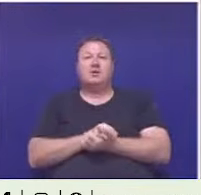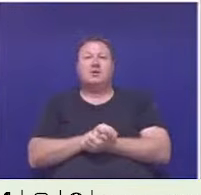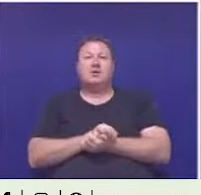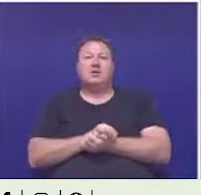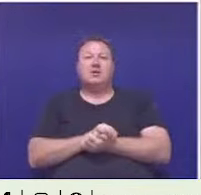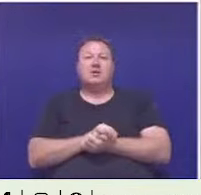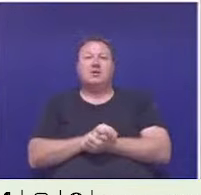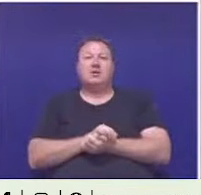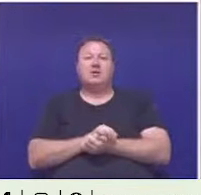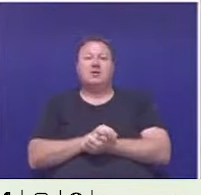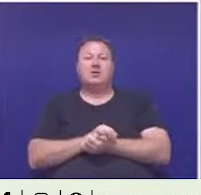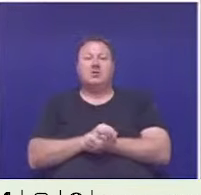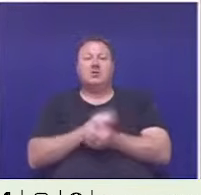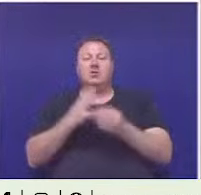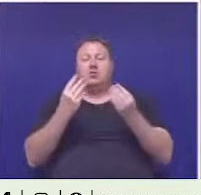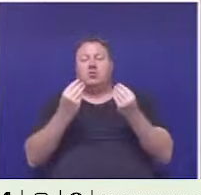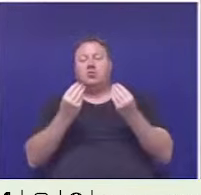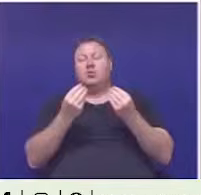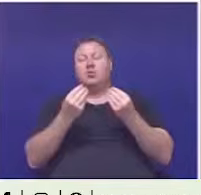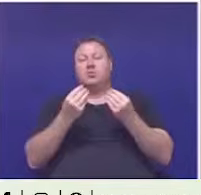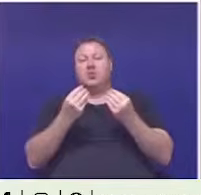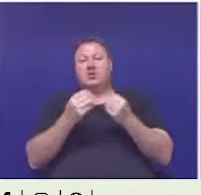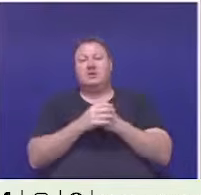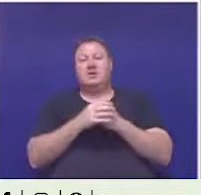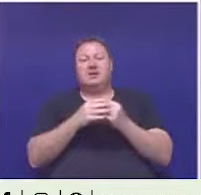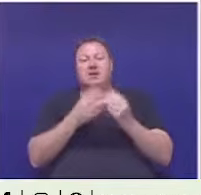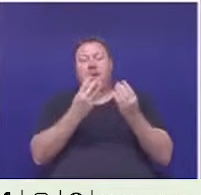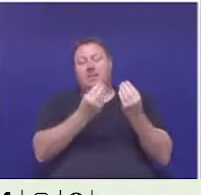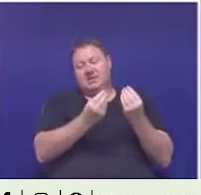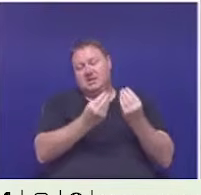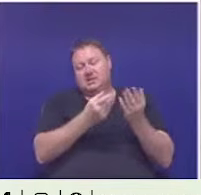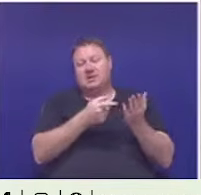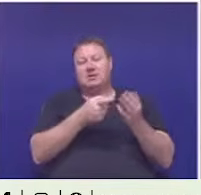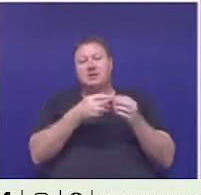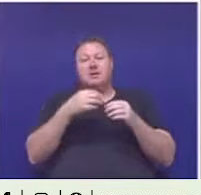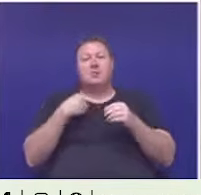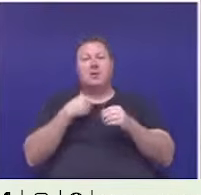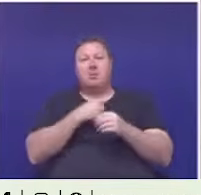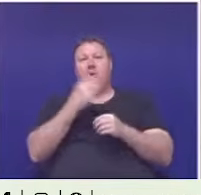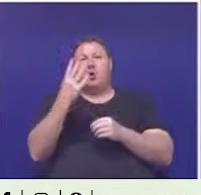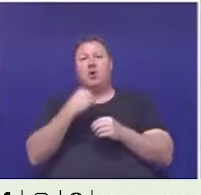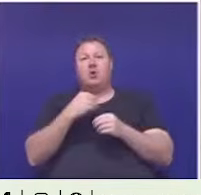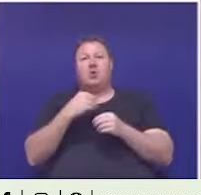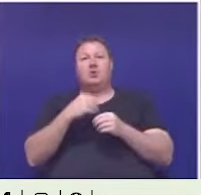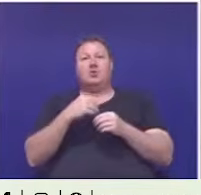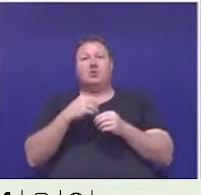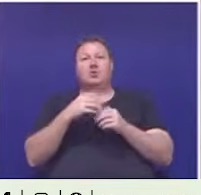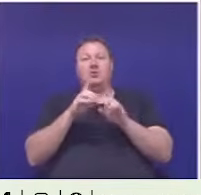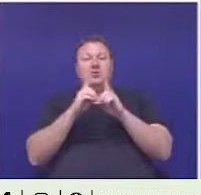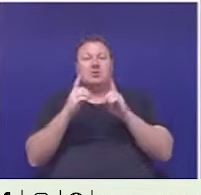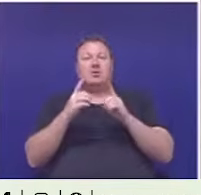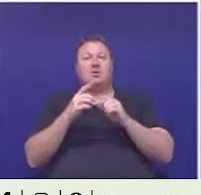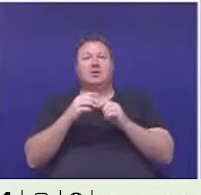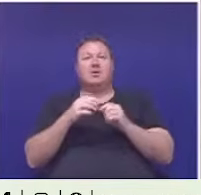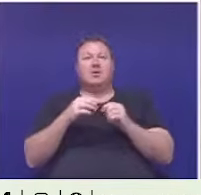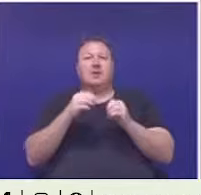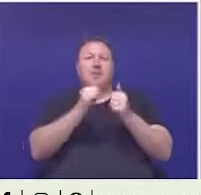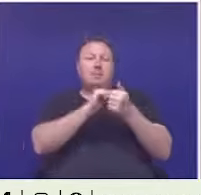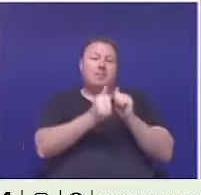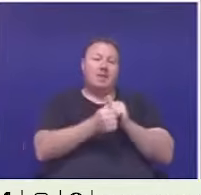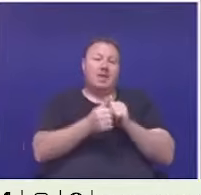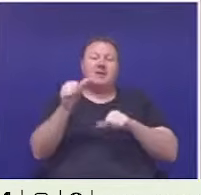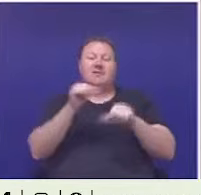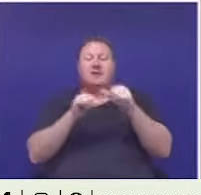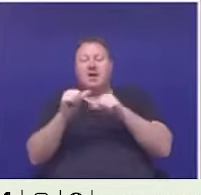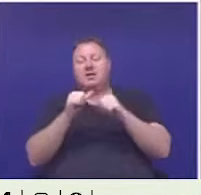the members asked, the department is sharpening its focus. As I indicated earlier, we have what we call the Math, Science and Technology